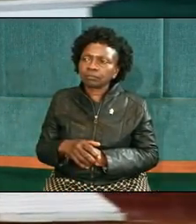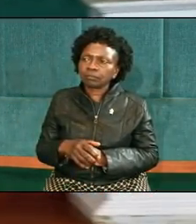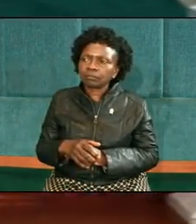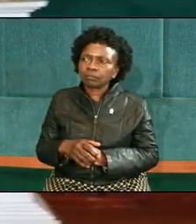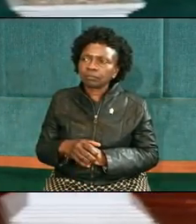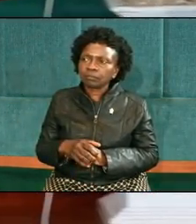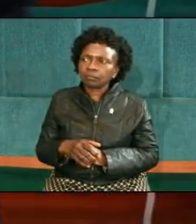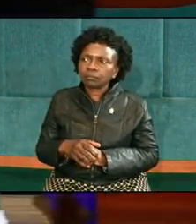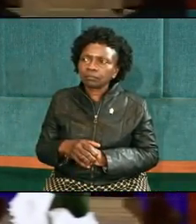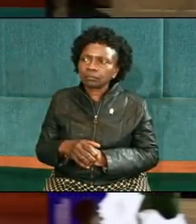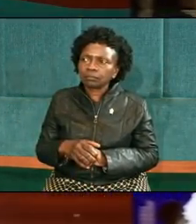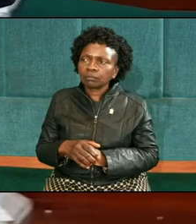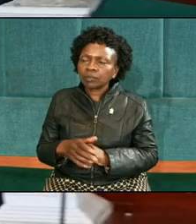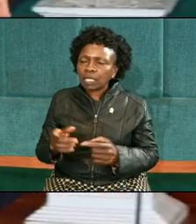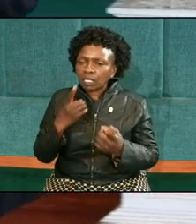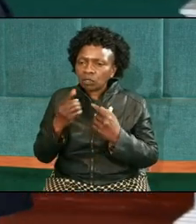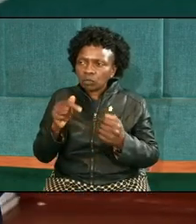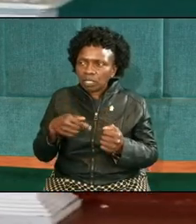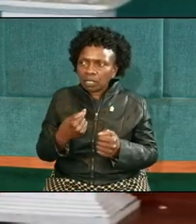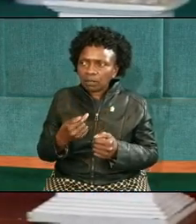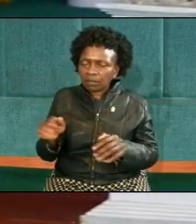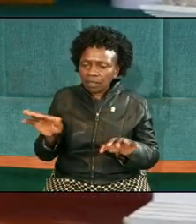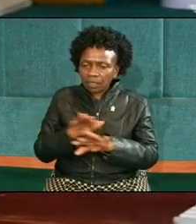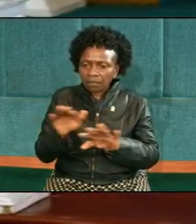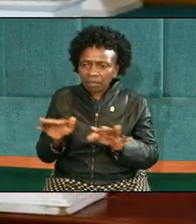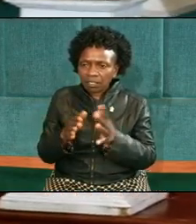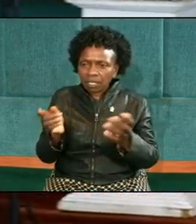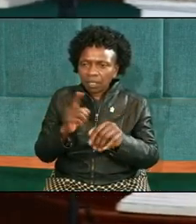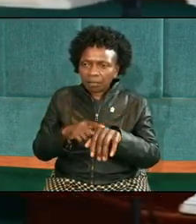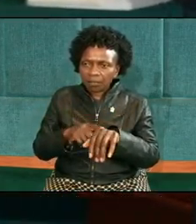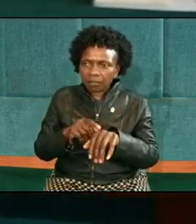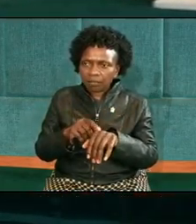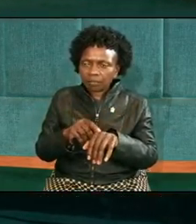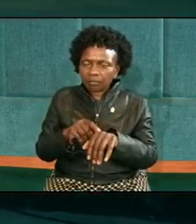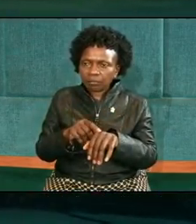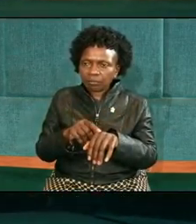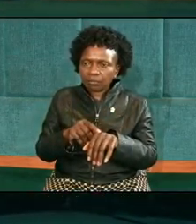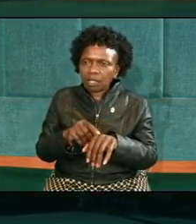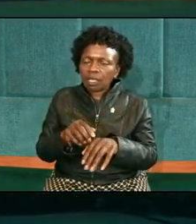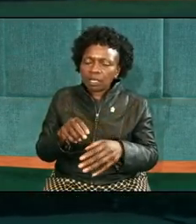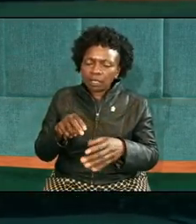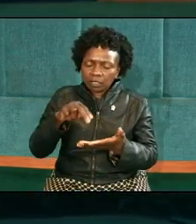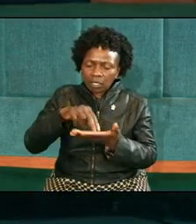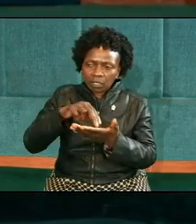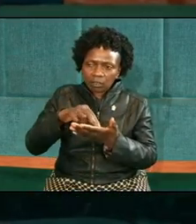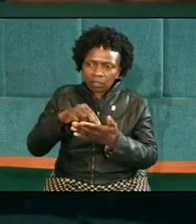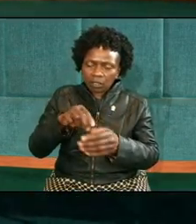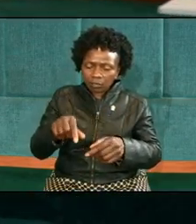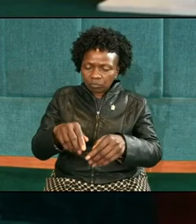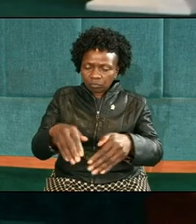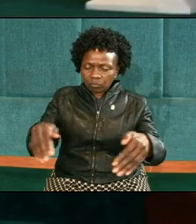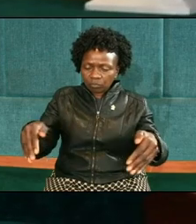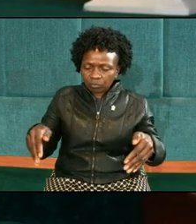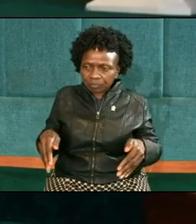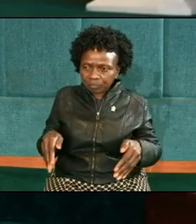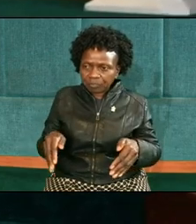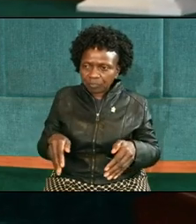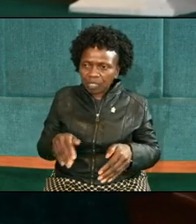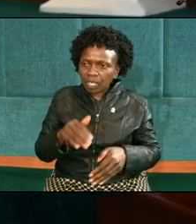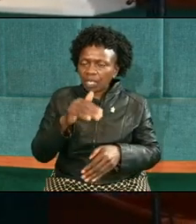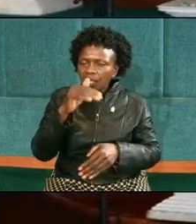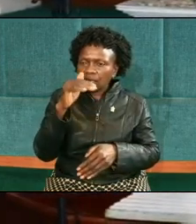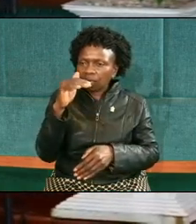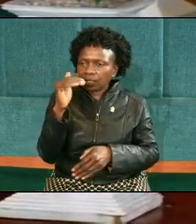And I said to myself, every time I'm at the pulpit, I'm going to ask God for a message to reach the